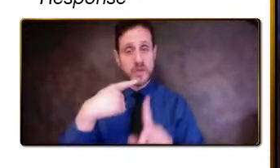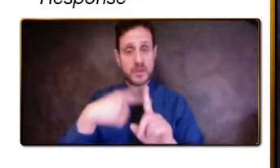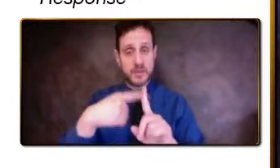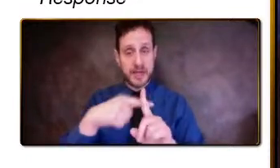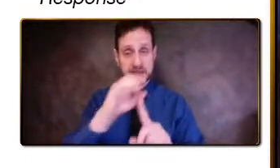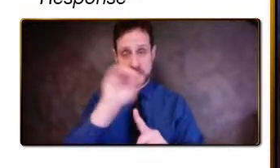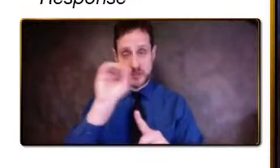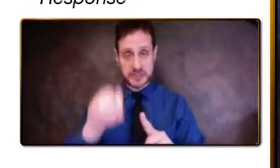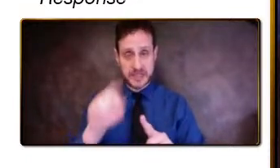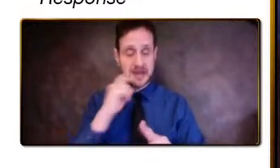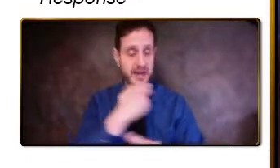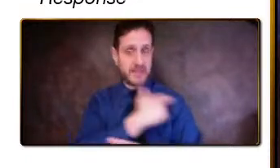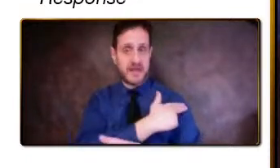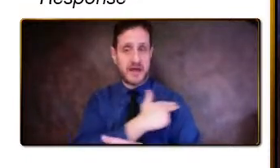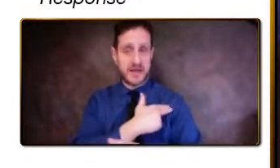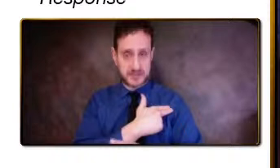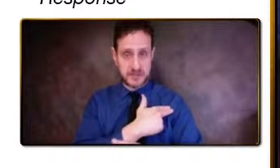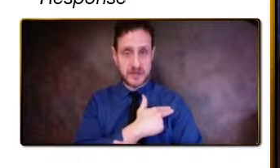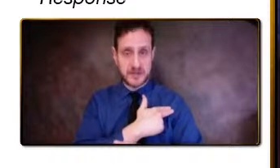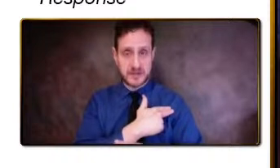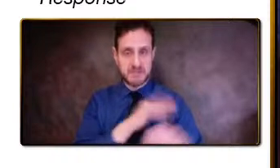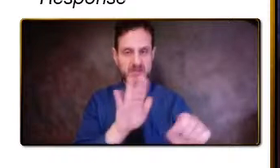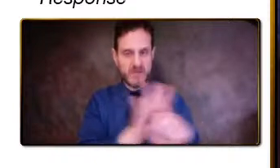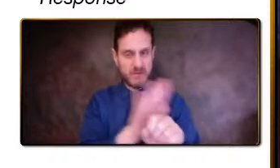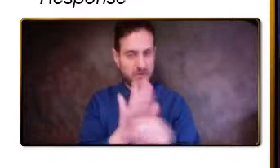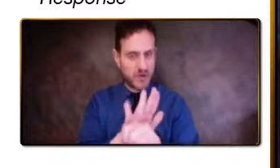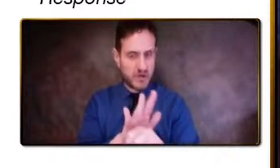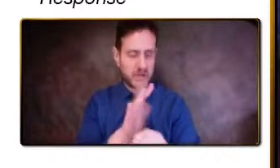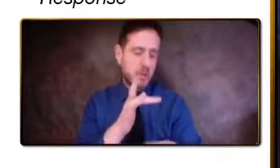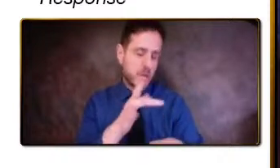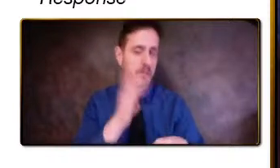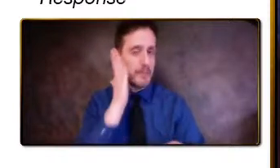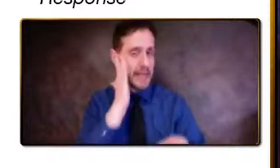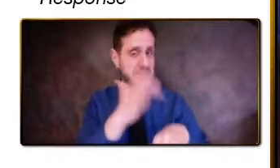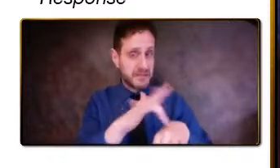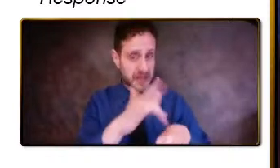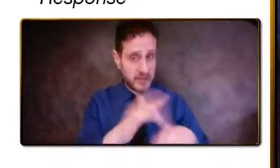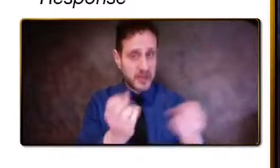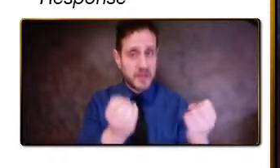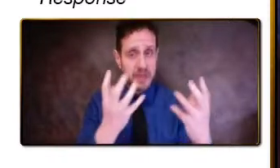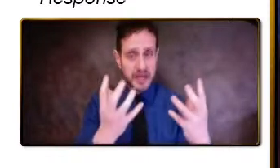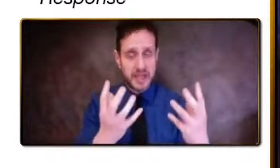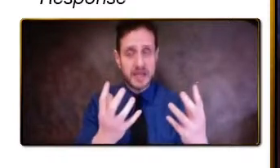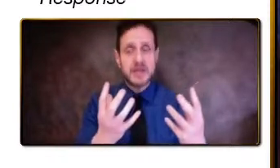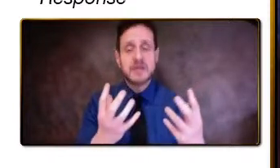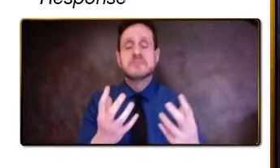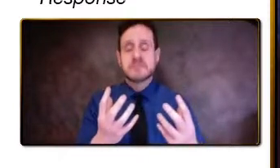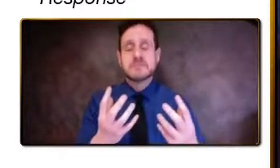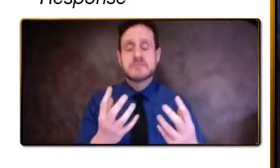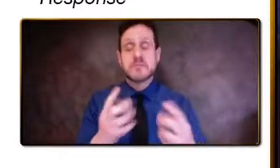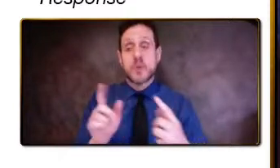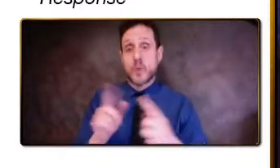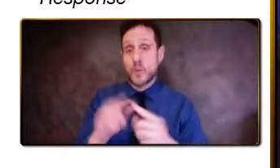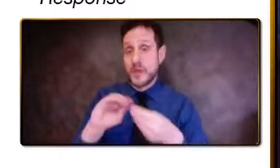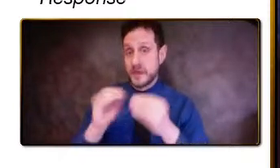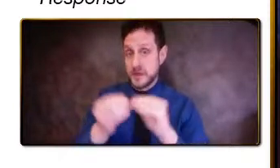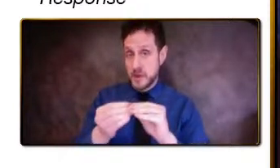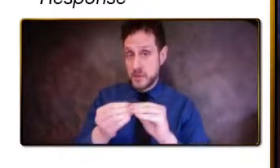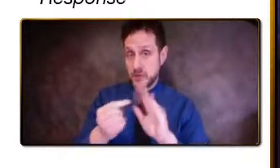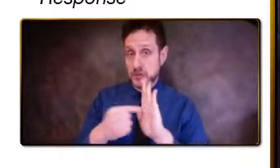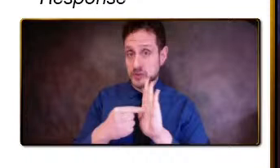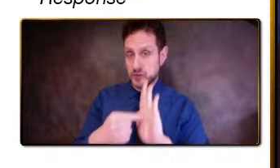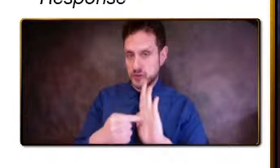hospital capacity. When the data showed infections and hospitalizations rising precipitously shortly